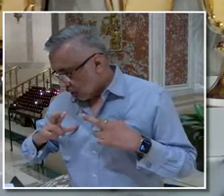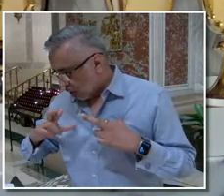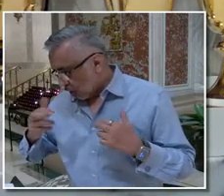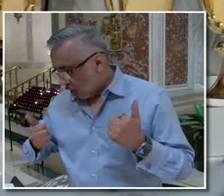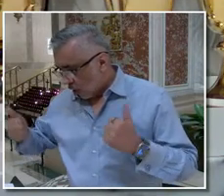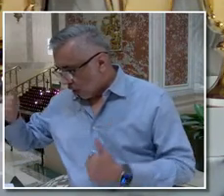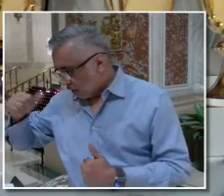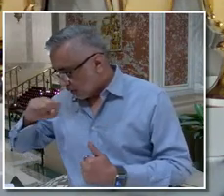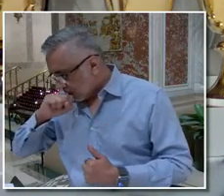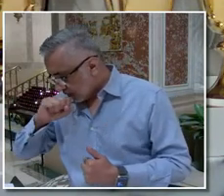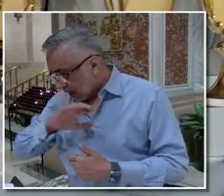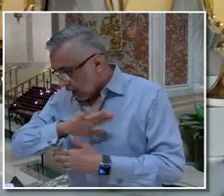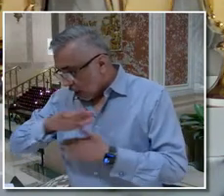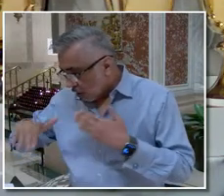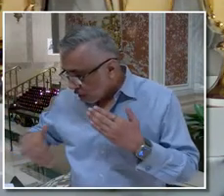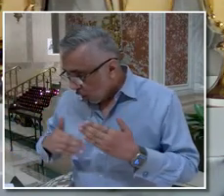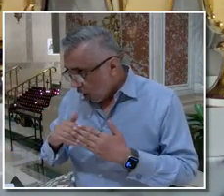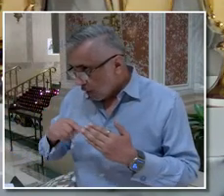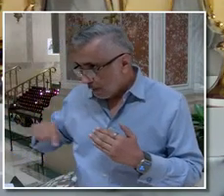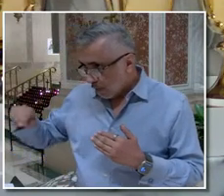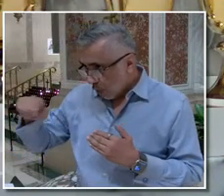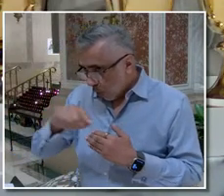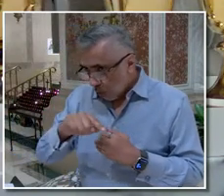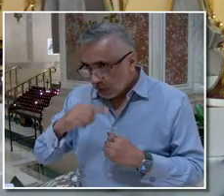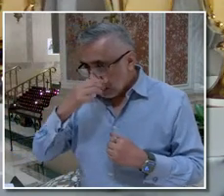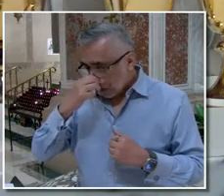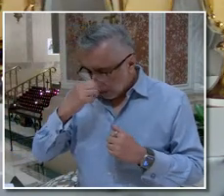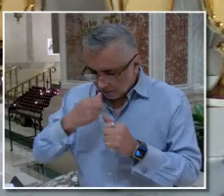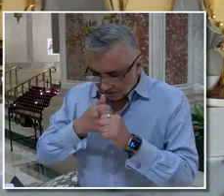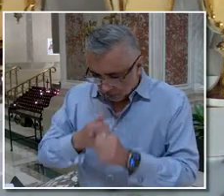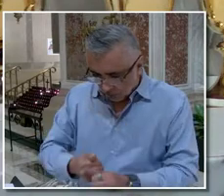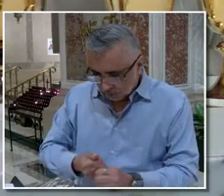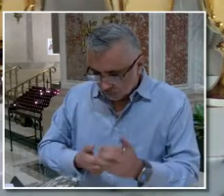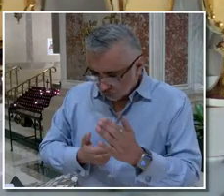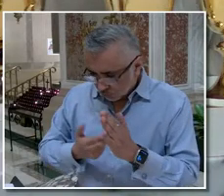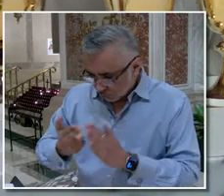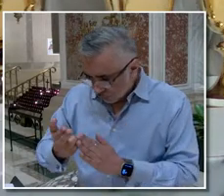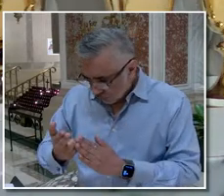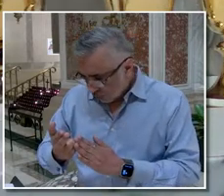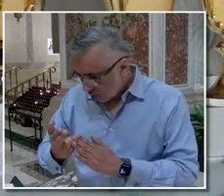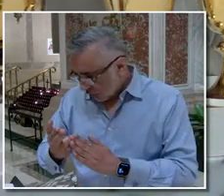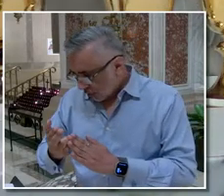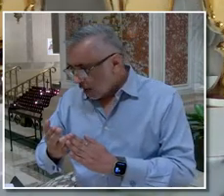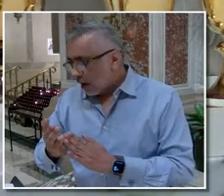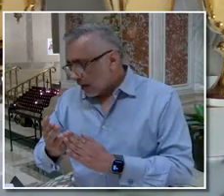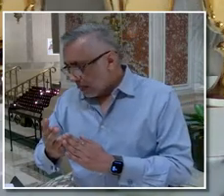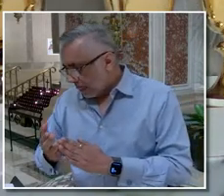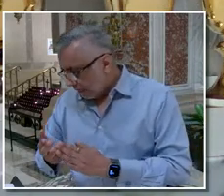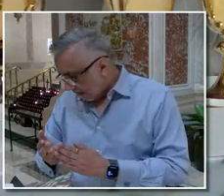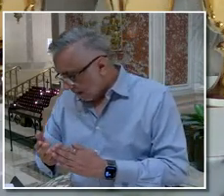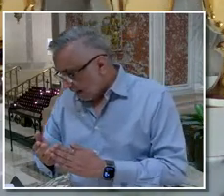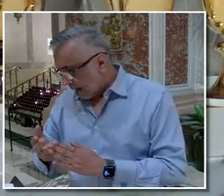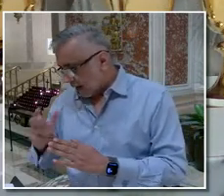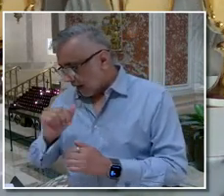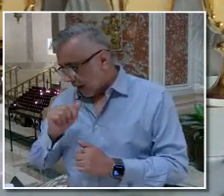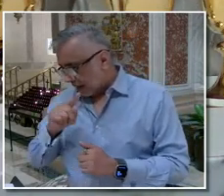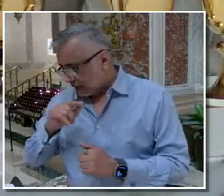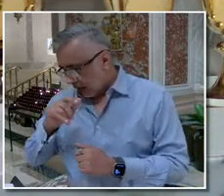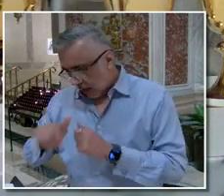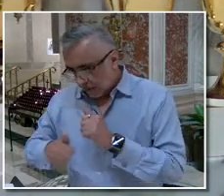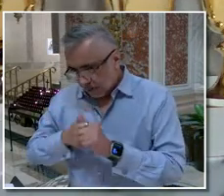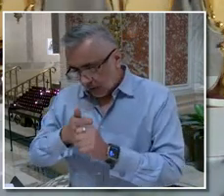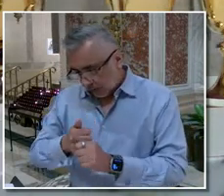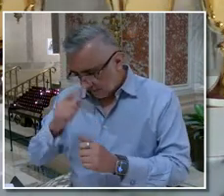archbishop, and all those who, holding to the truth, hand on the Catholic and apostolic